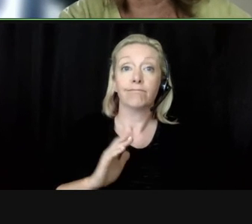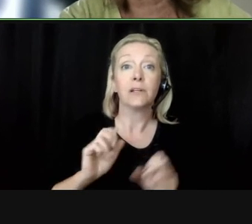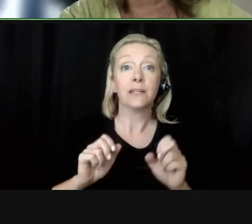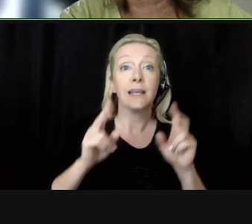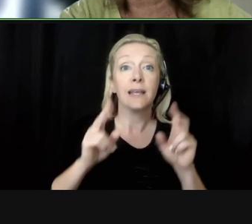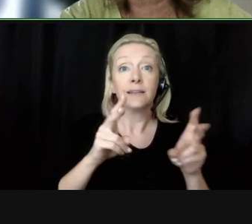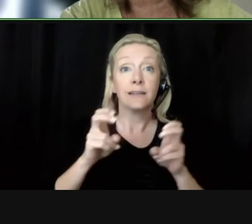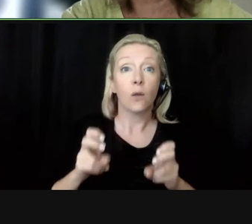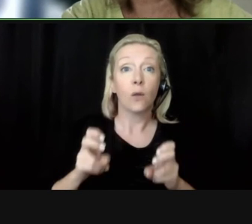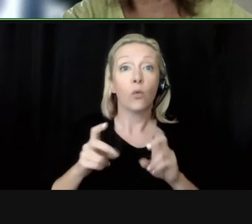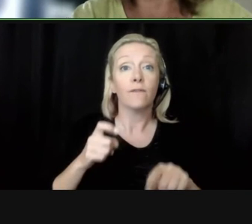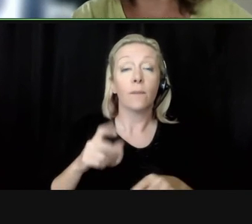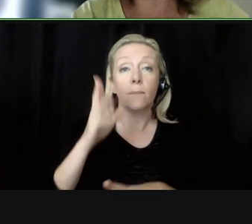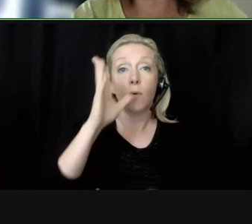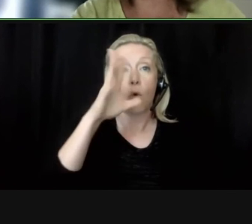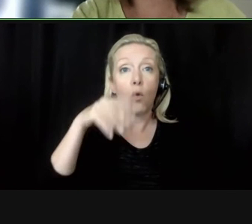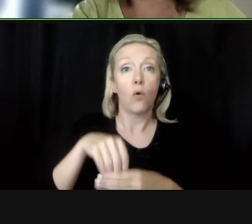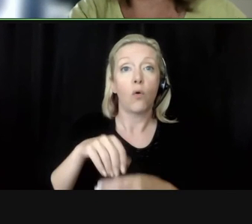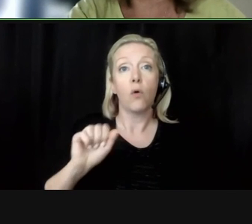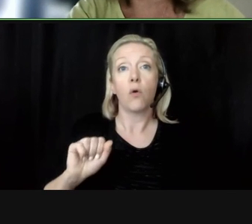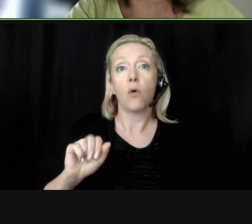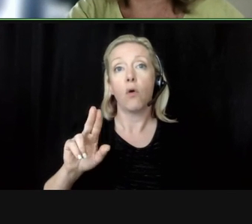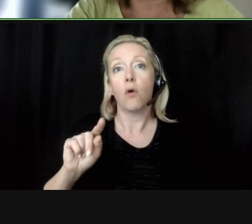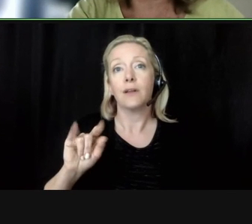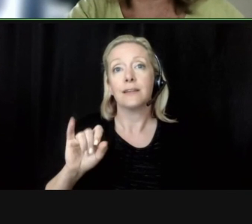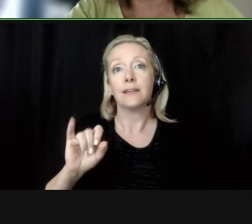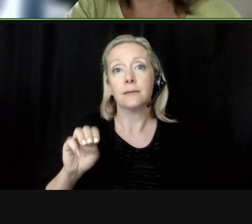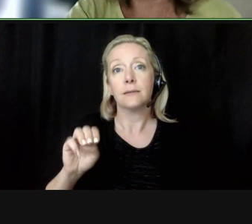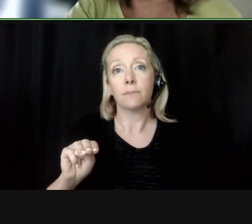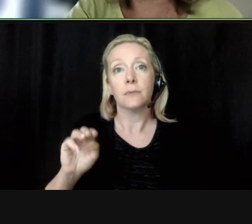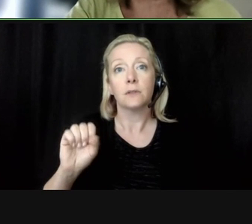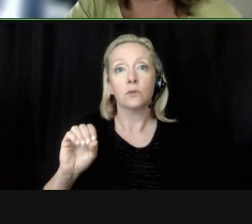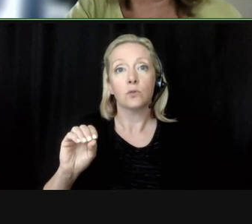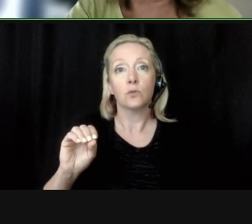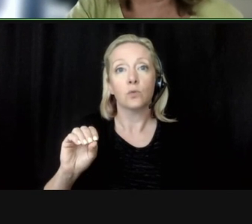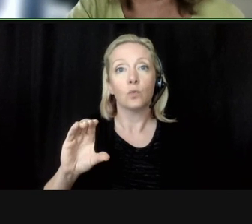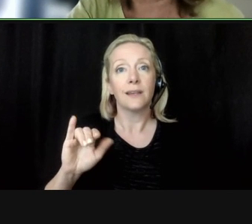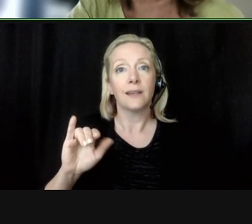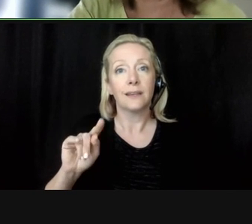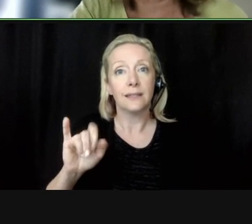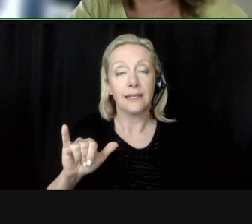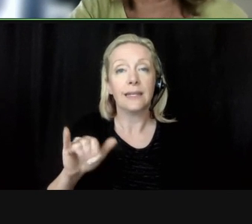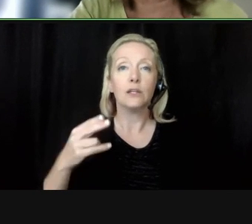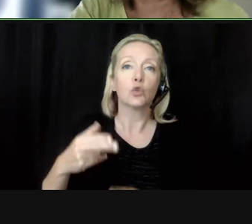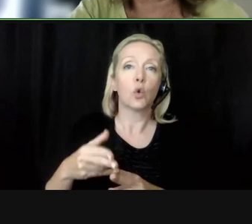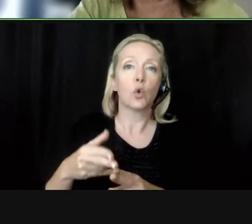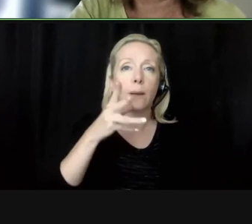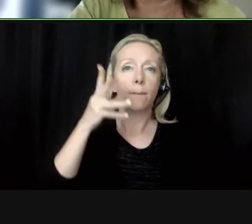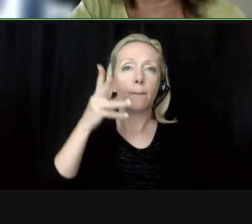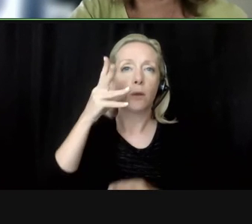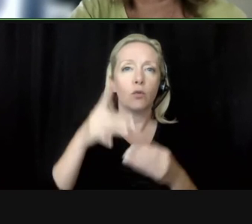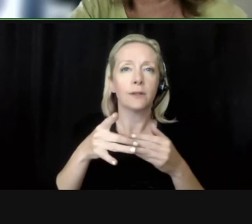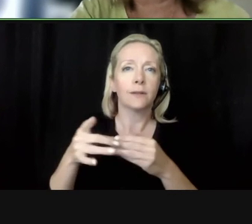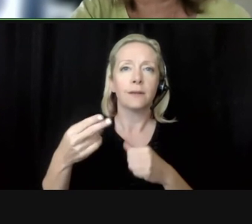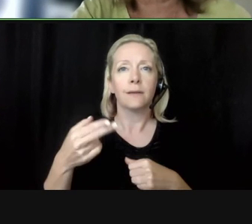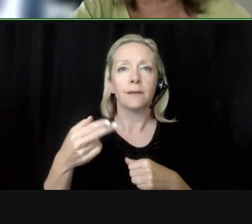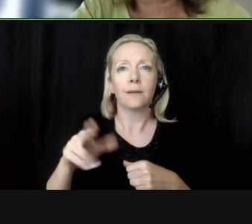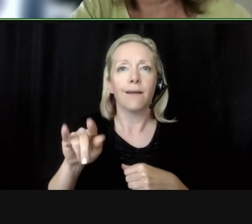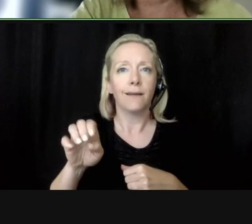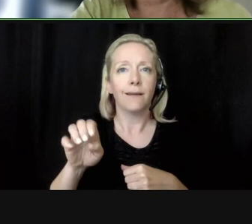the Autism Society, and it's a parent's guide that actually helps you. It scripts it for you of what